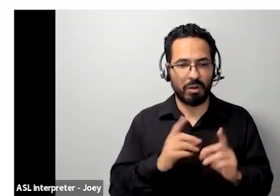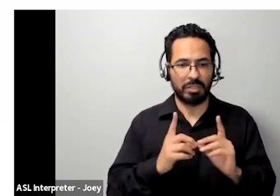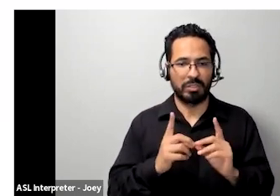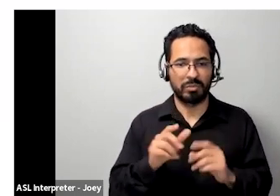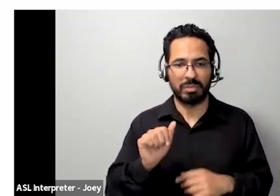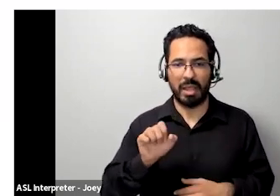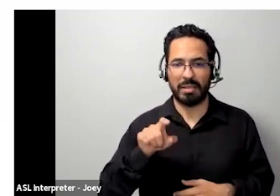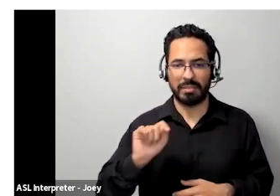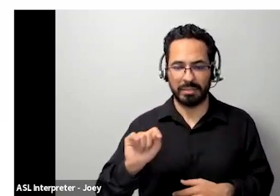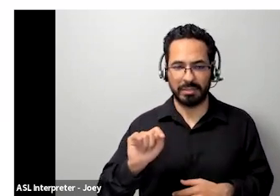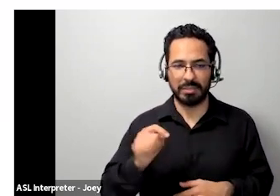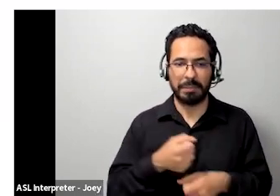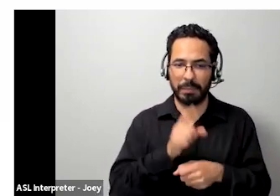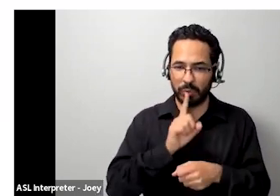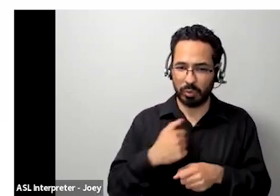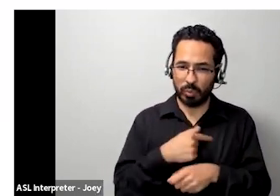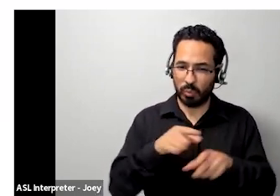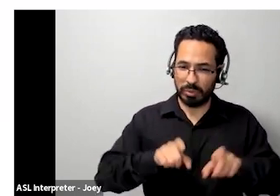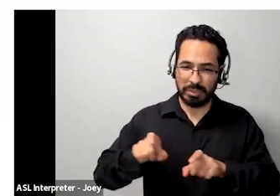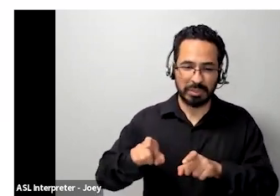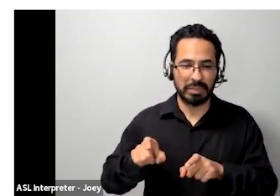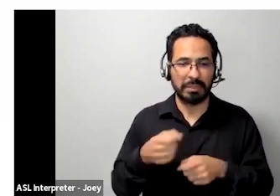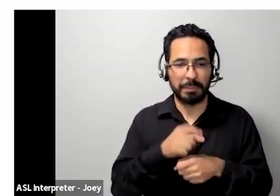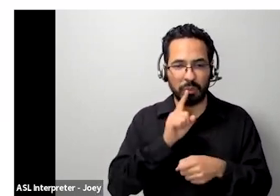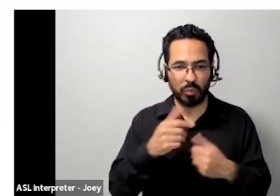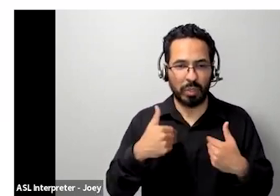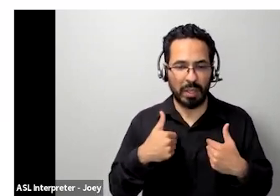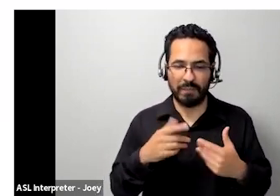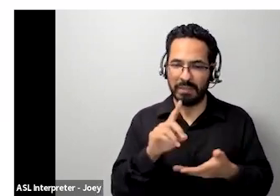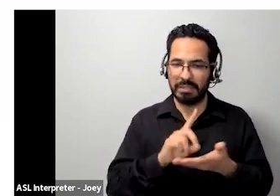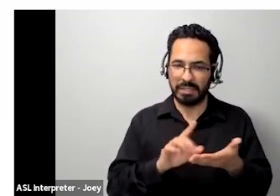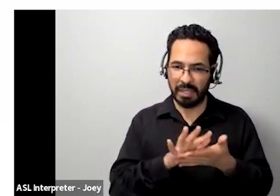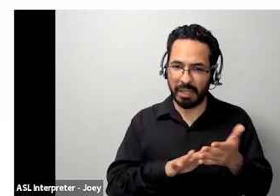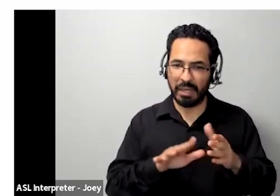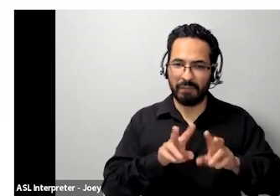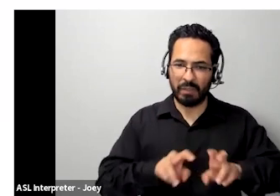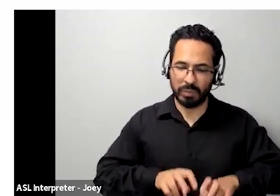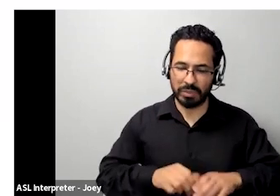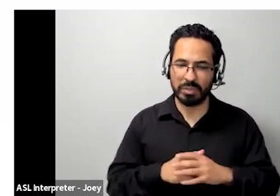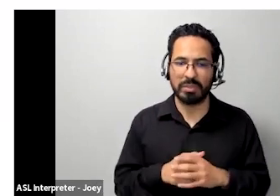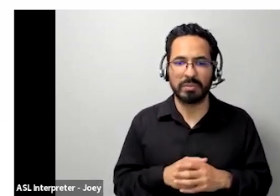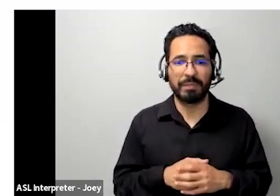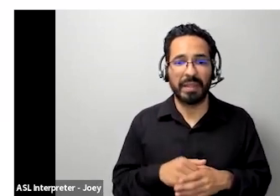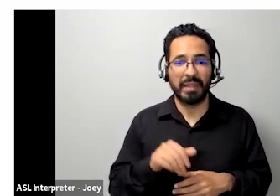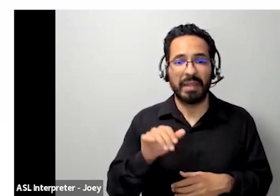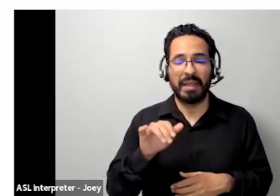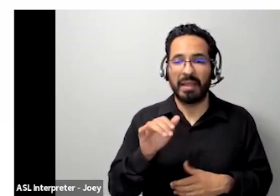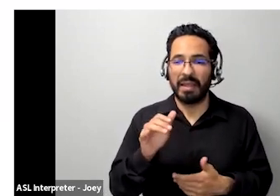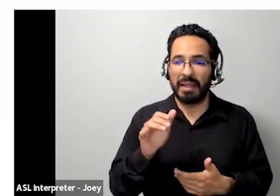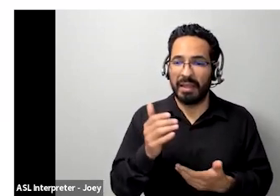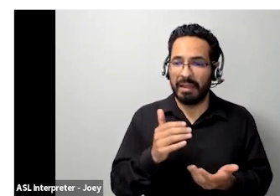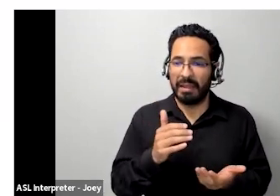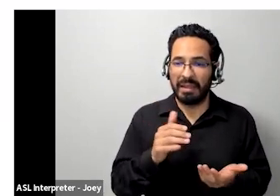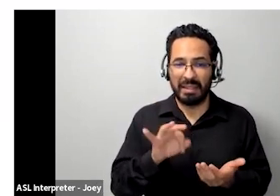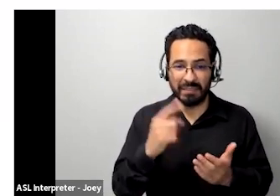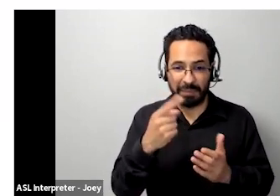making sure that we are testing, making sure that we're doing design evaluations. And as something is in the run and